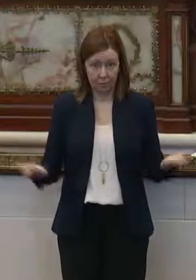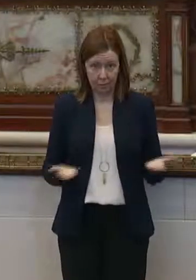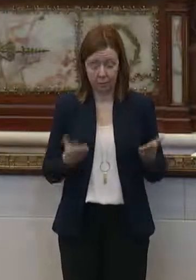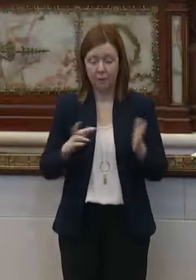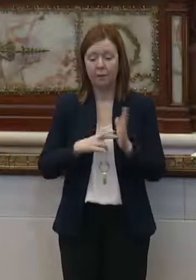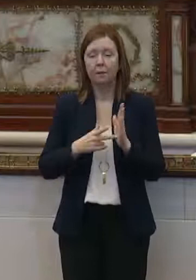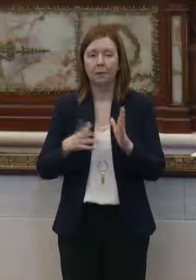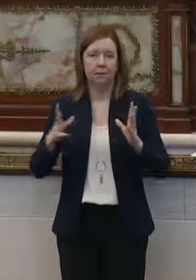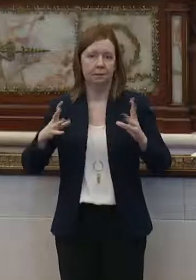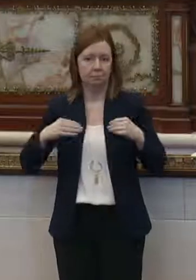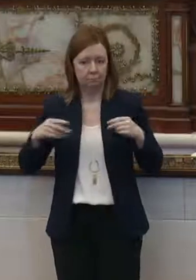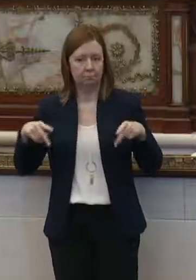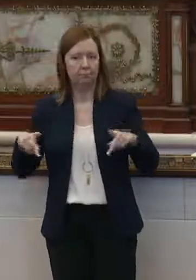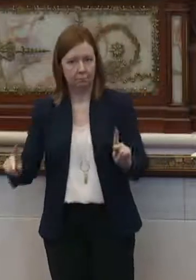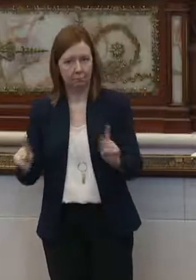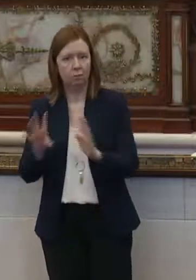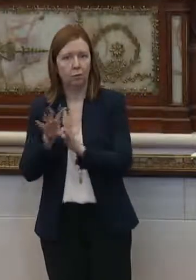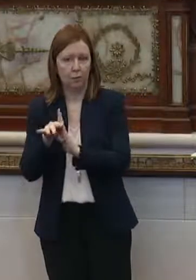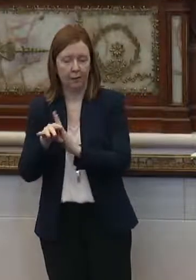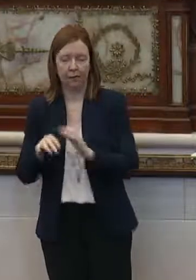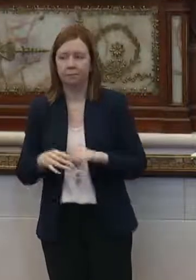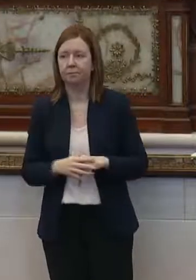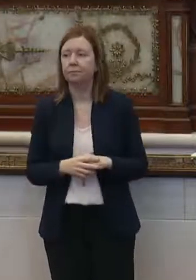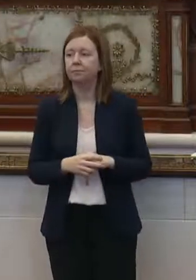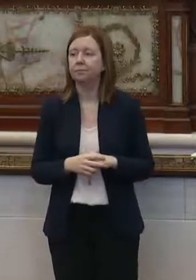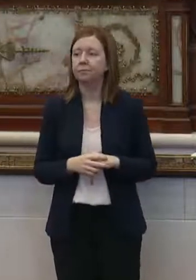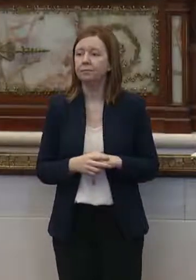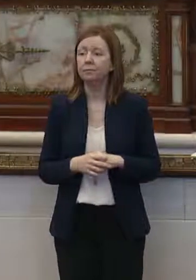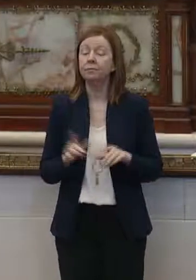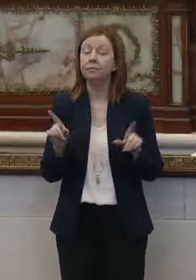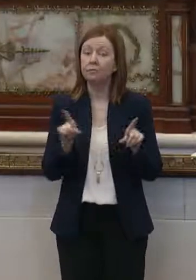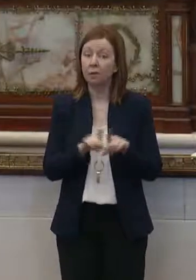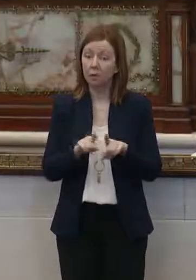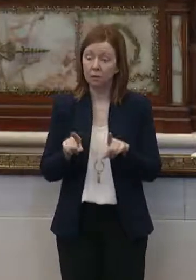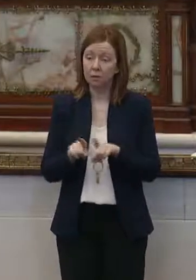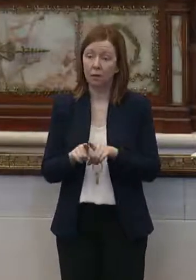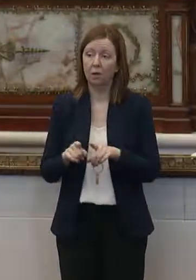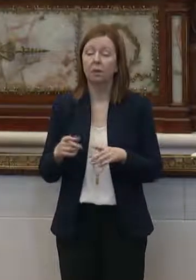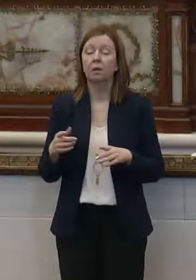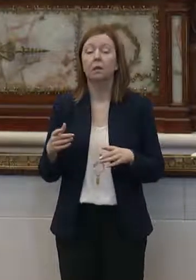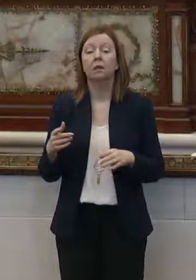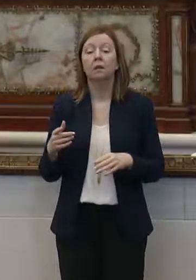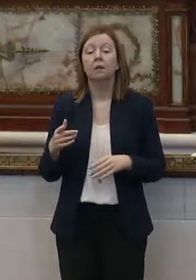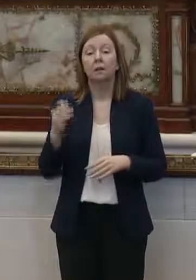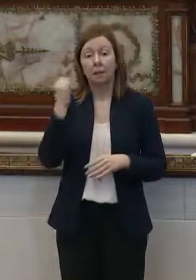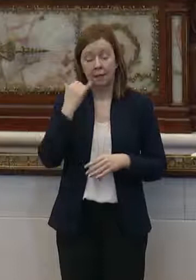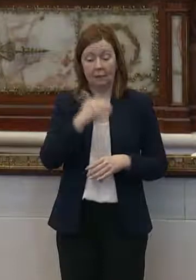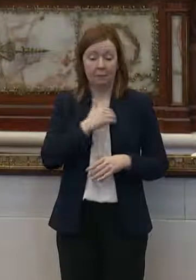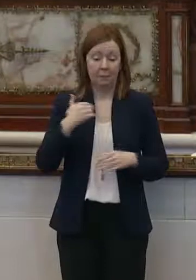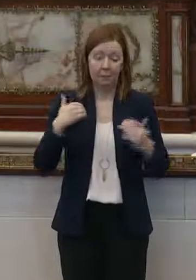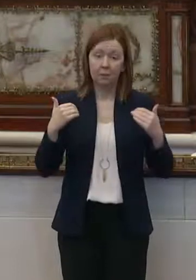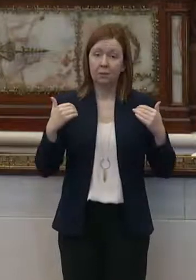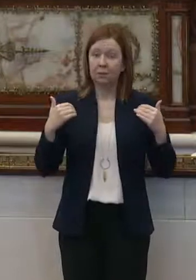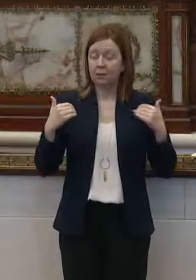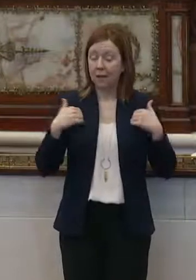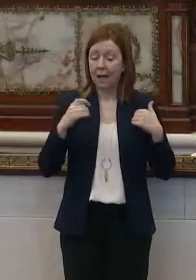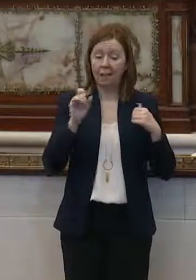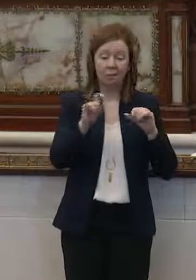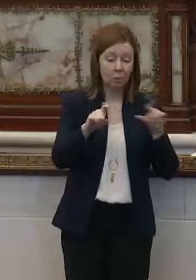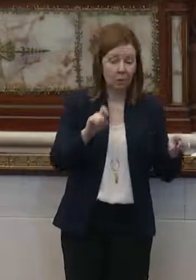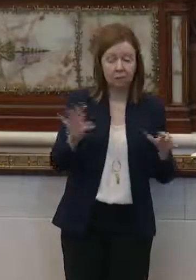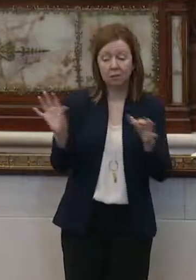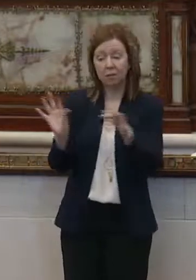you are consenting to being recorded. Additionally, prior to recognizing members for the questions or comments they have for